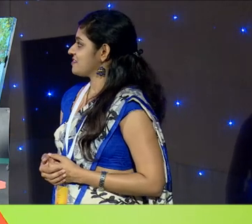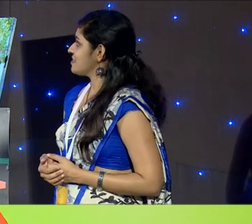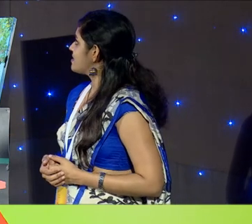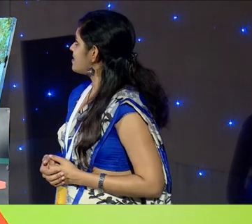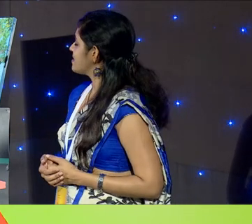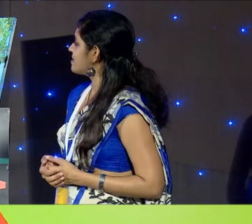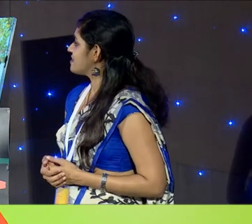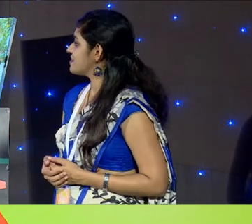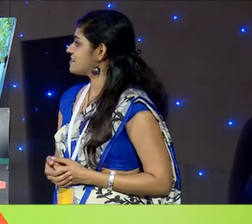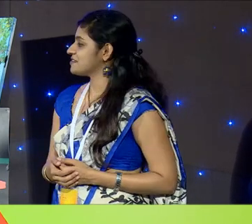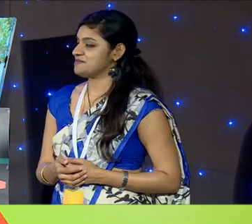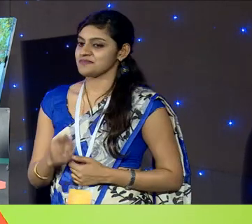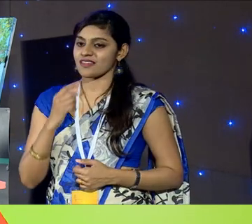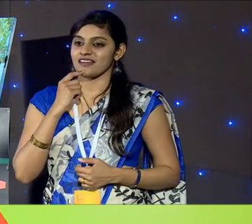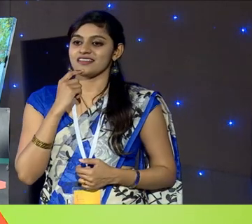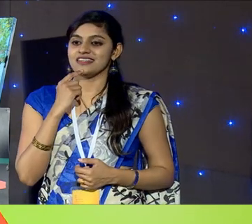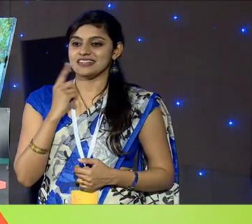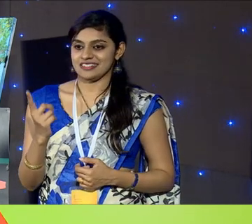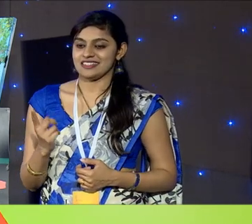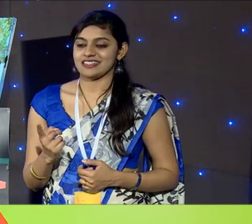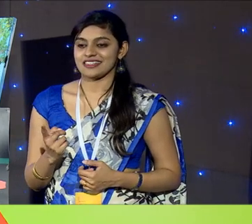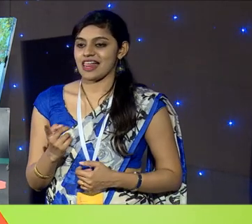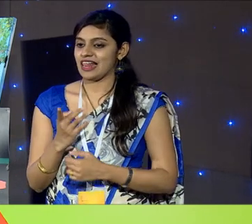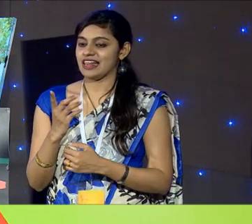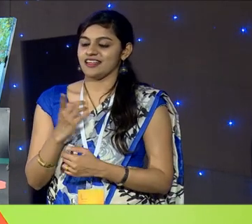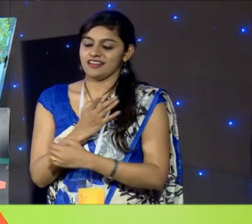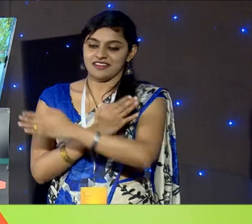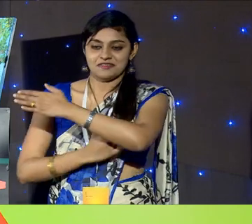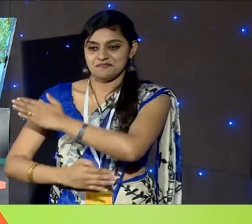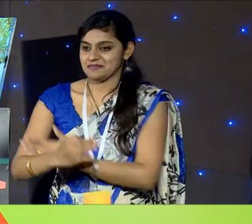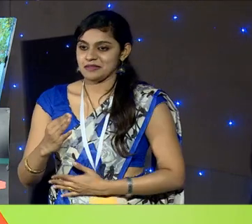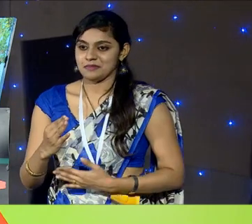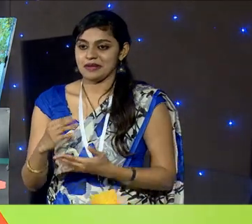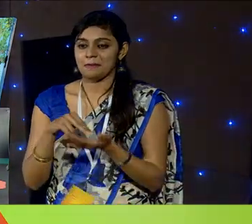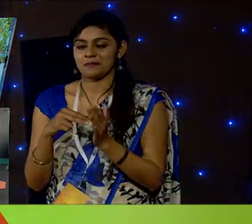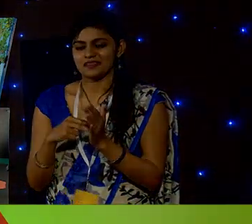is ability all around. Next, please.